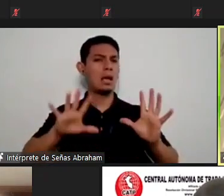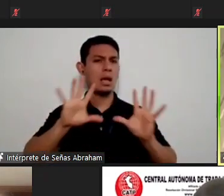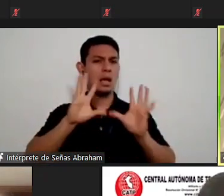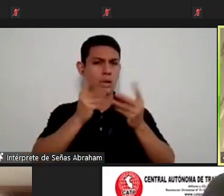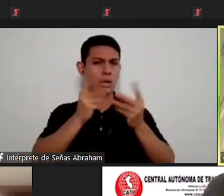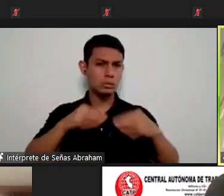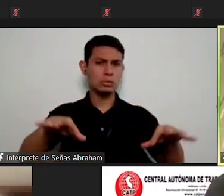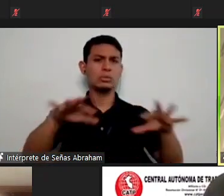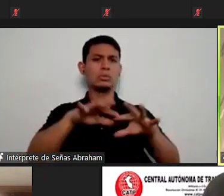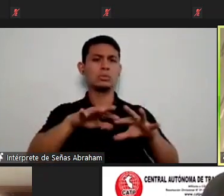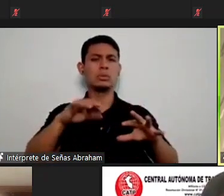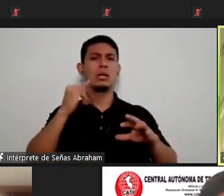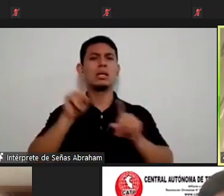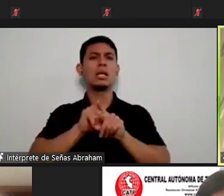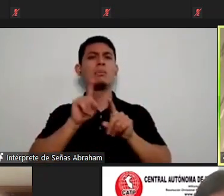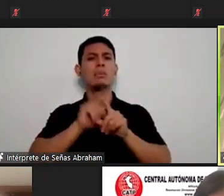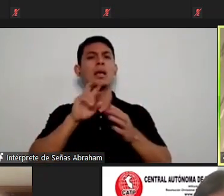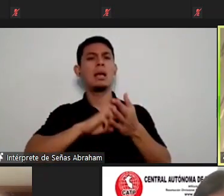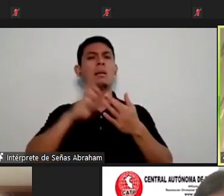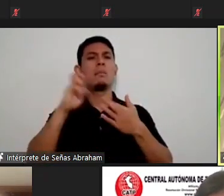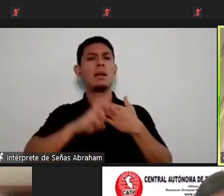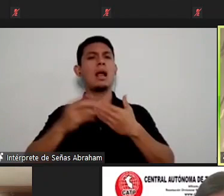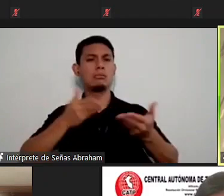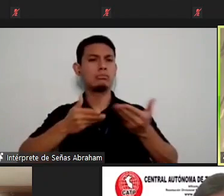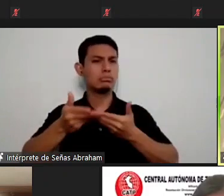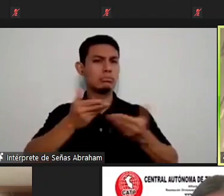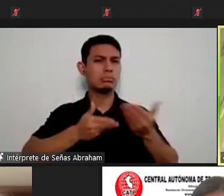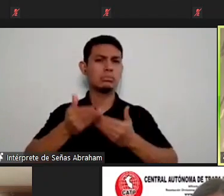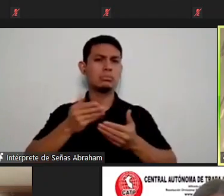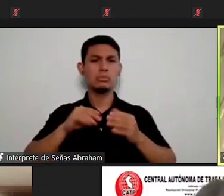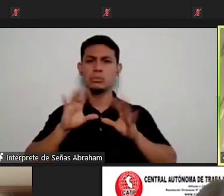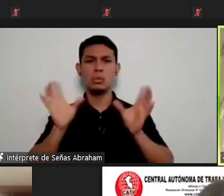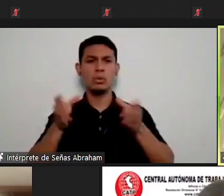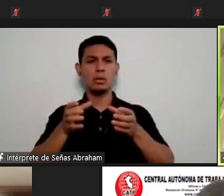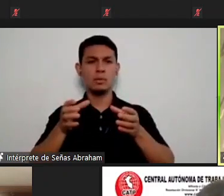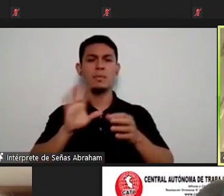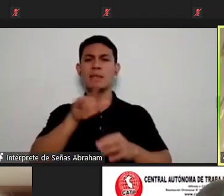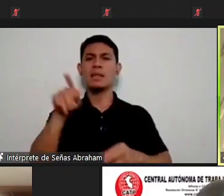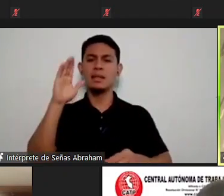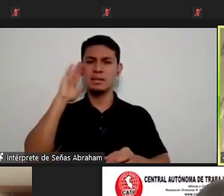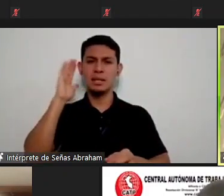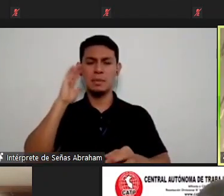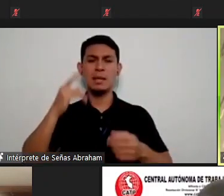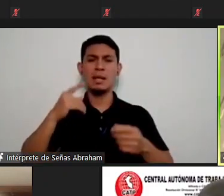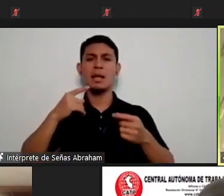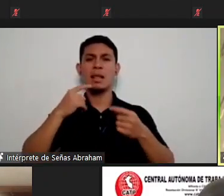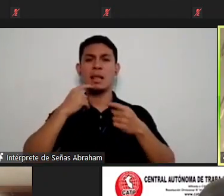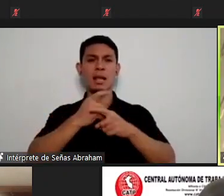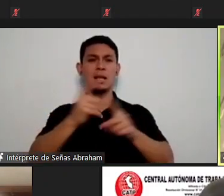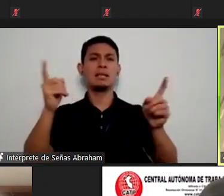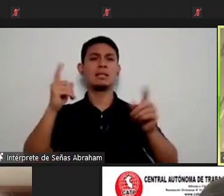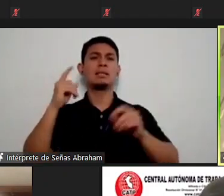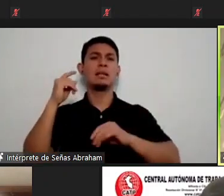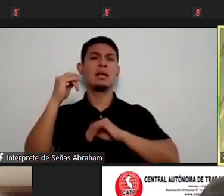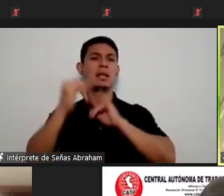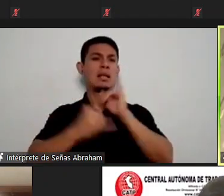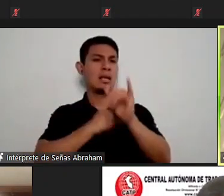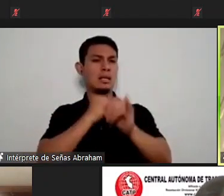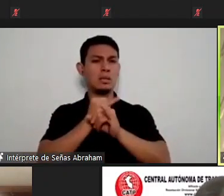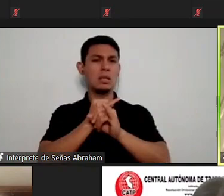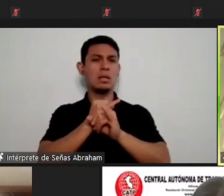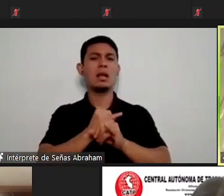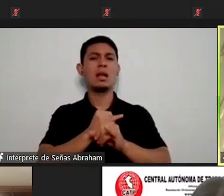so as you might know the iado multinational declaration attributes an important role to workers organization